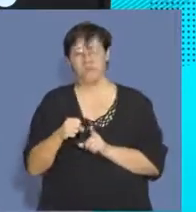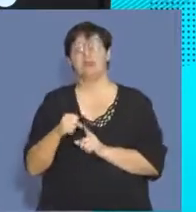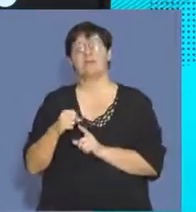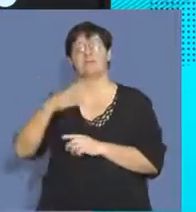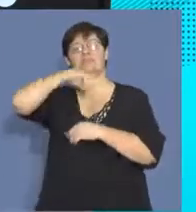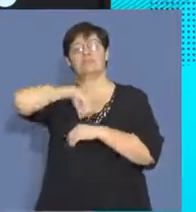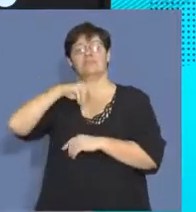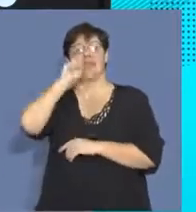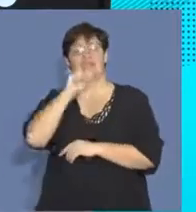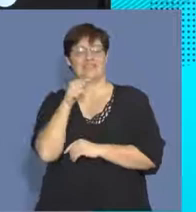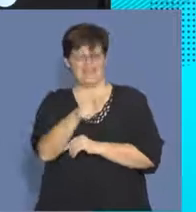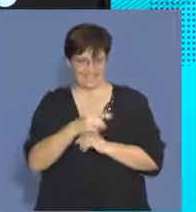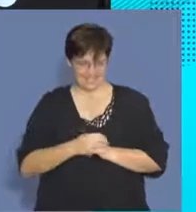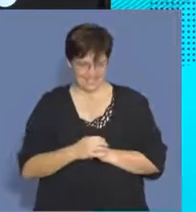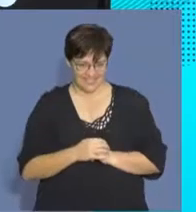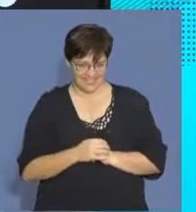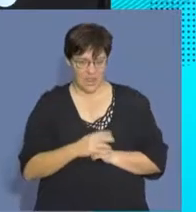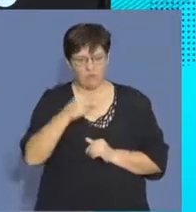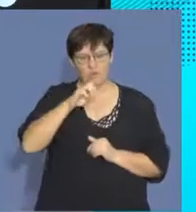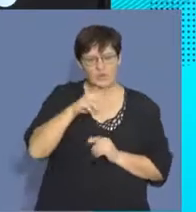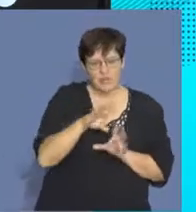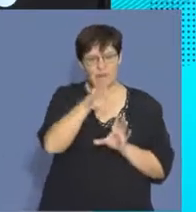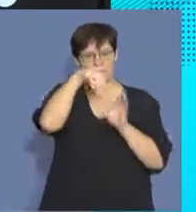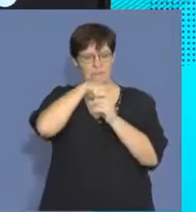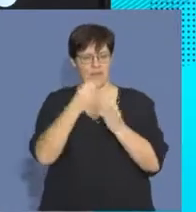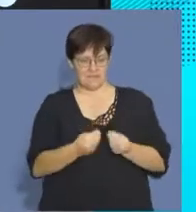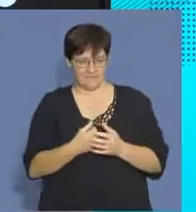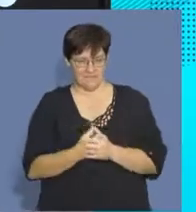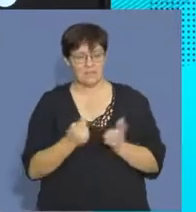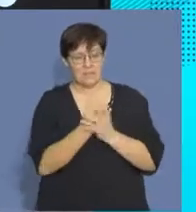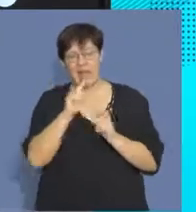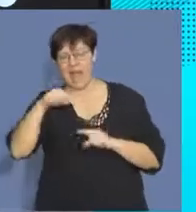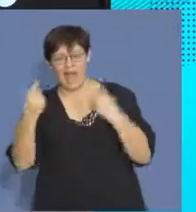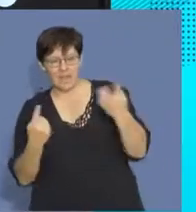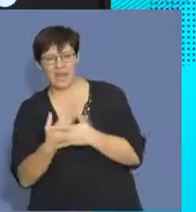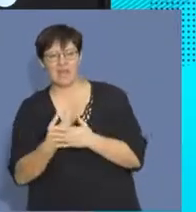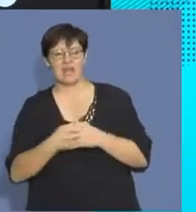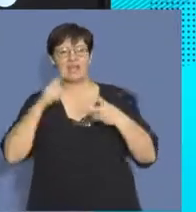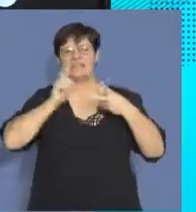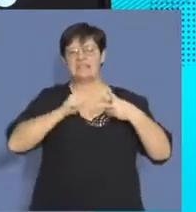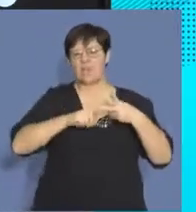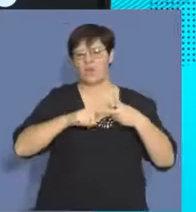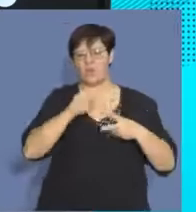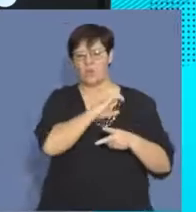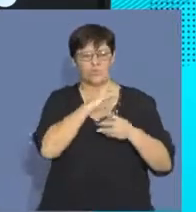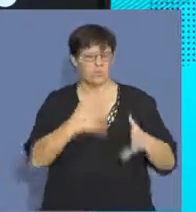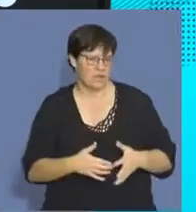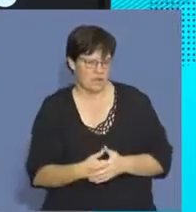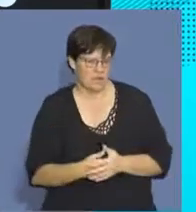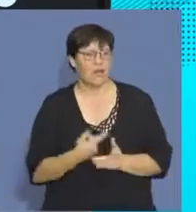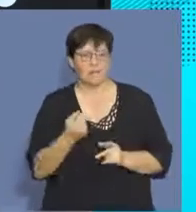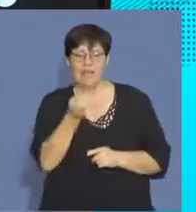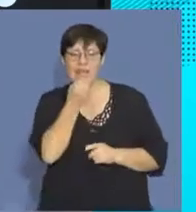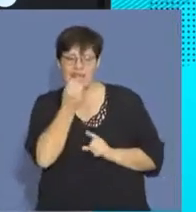in the proteins. We also know that other consumers, such as your secondary consumers, eat